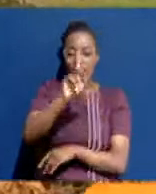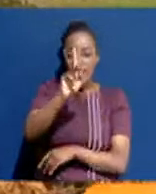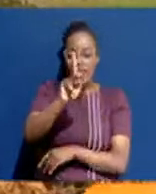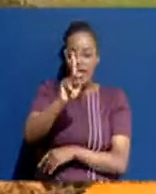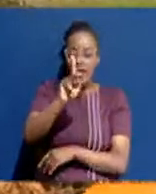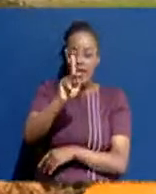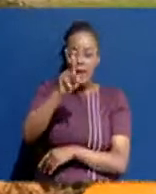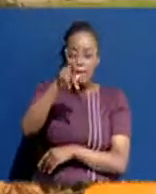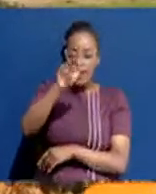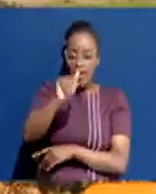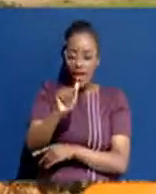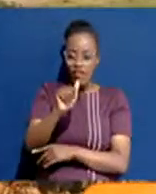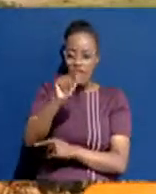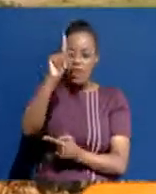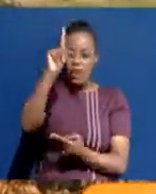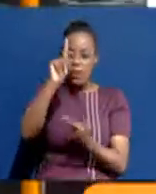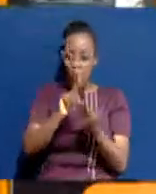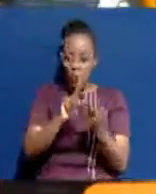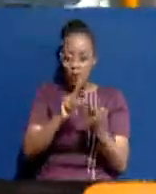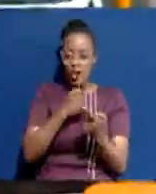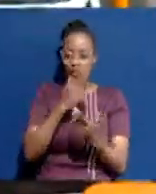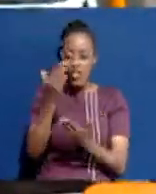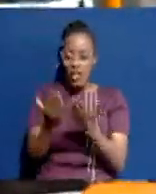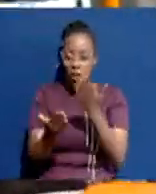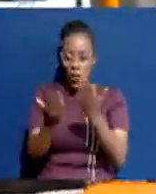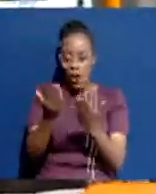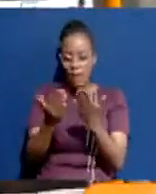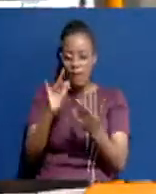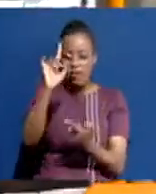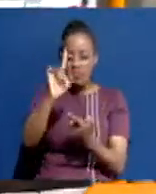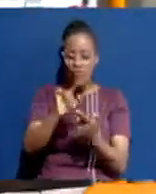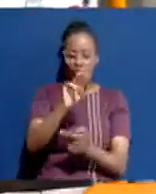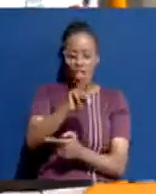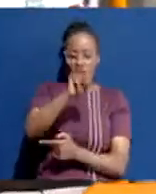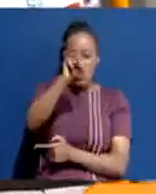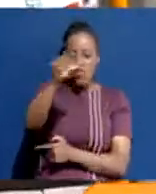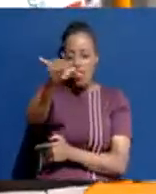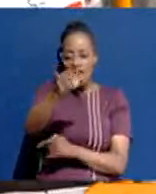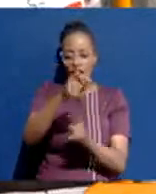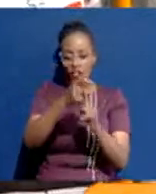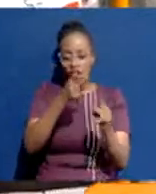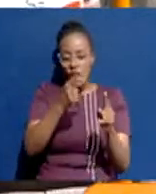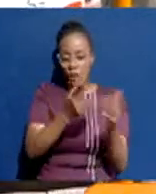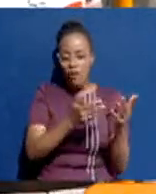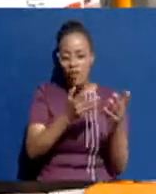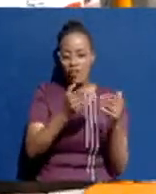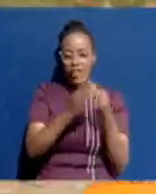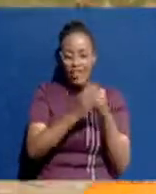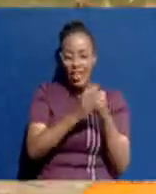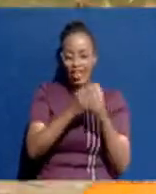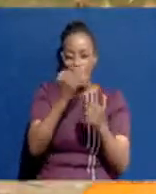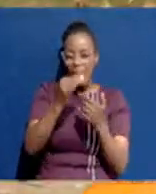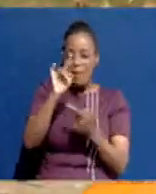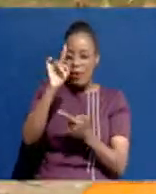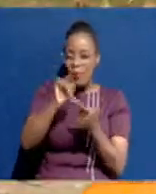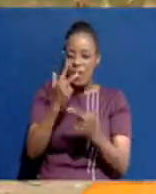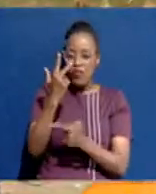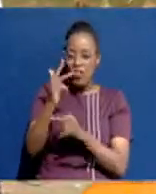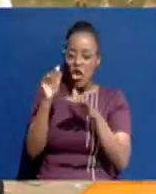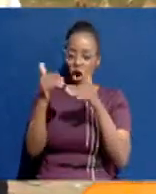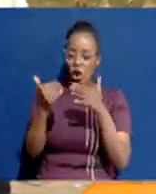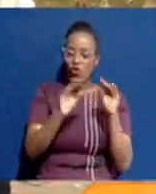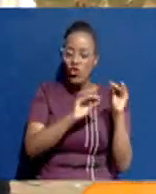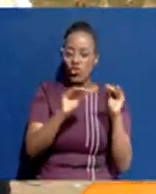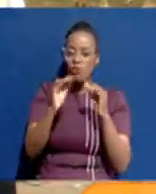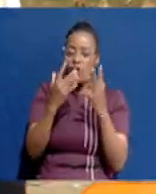Authority recommended reduction of weigh bridges along the northern corridor from current 9 to at least 3 for transit